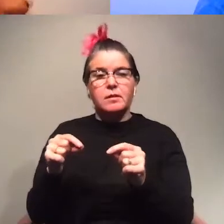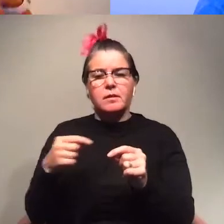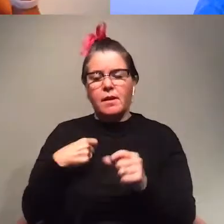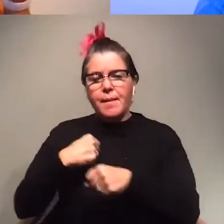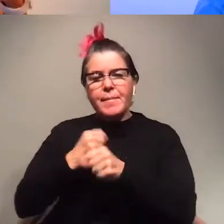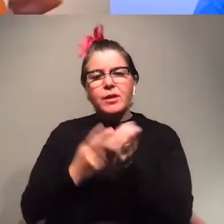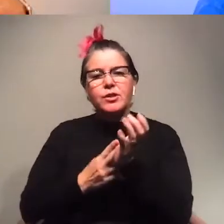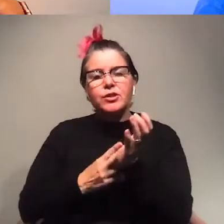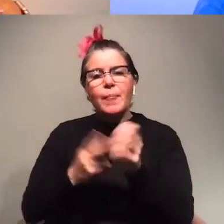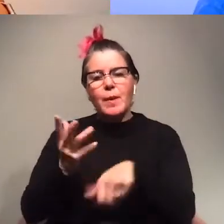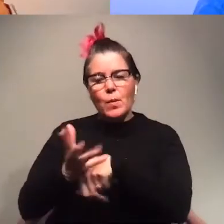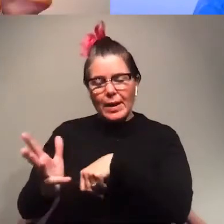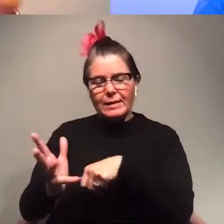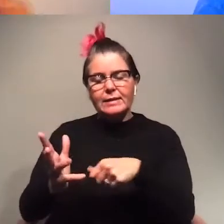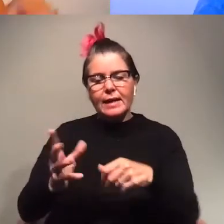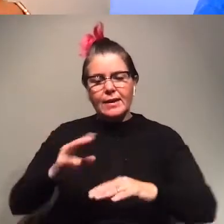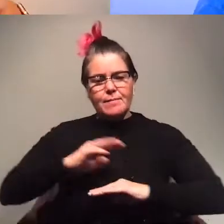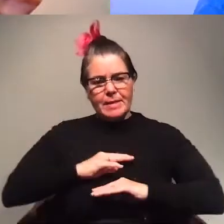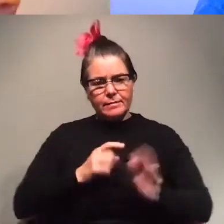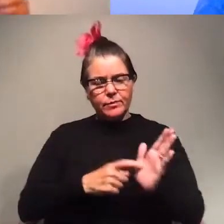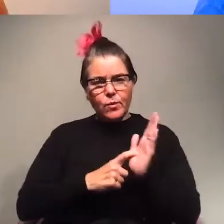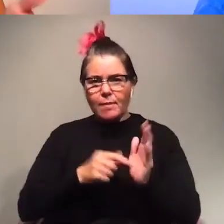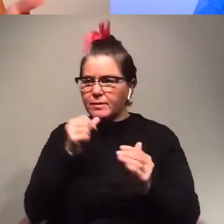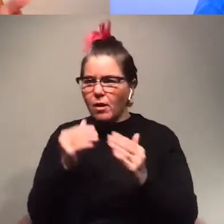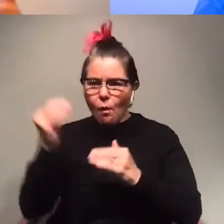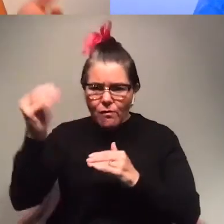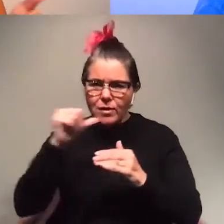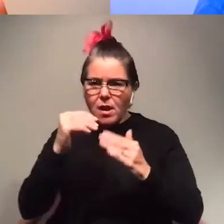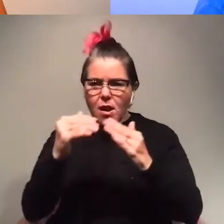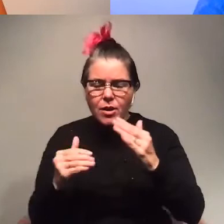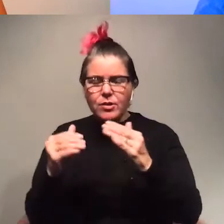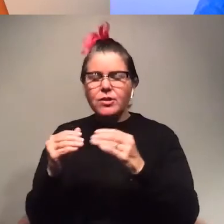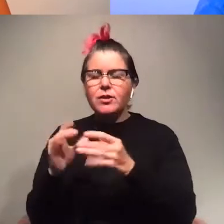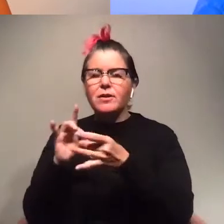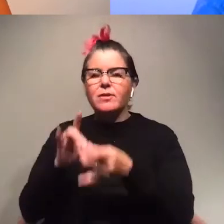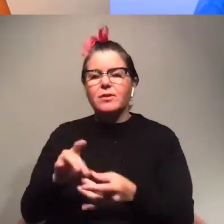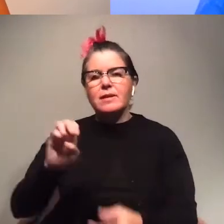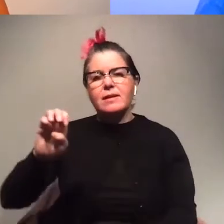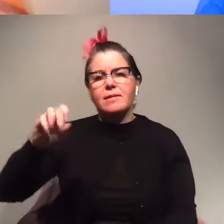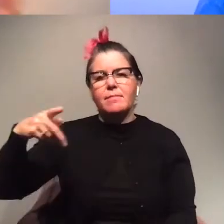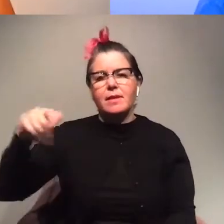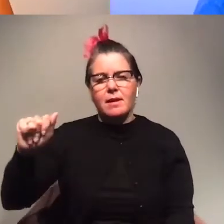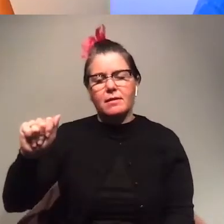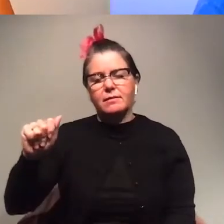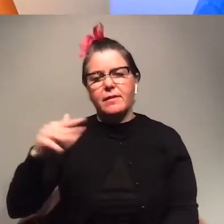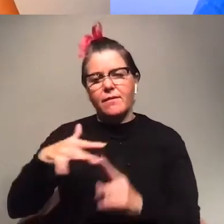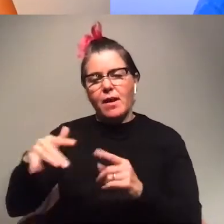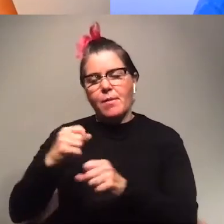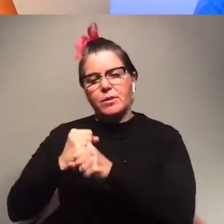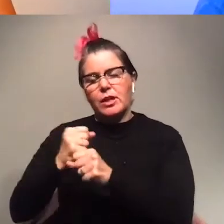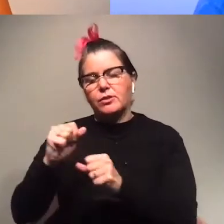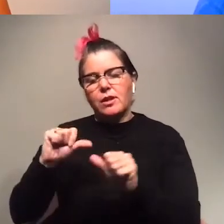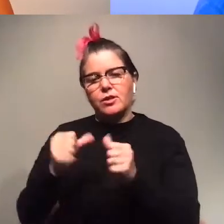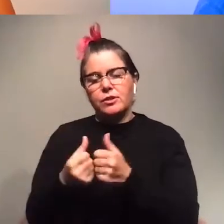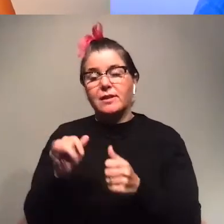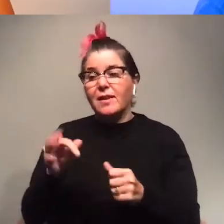the waste meets the requirements and that we're not going over or under associated to like the EPA. And just making sure that if there was any hazardous